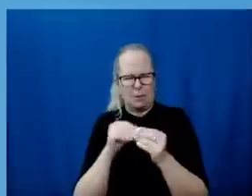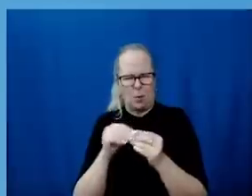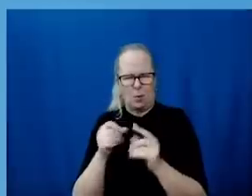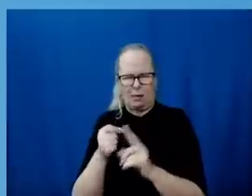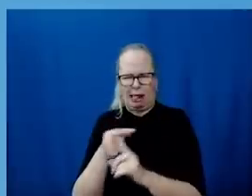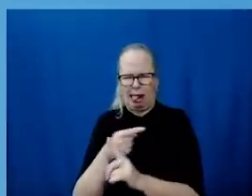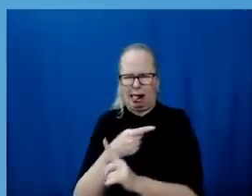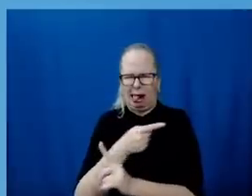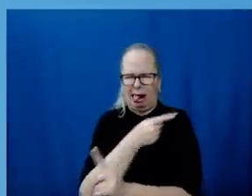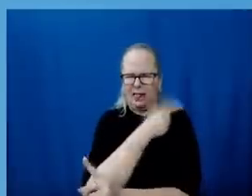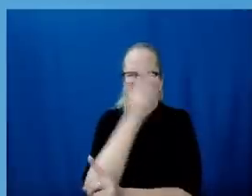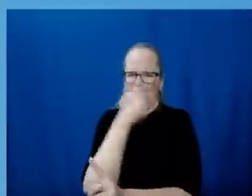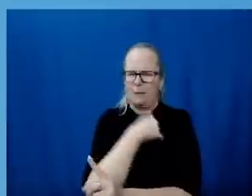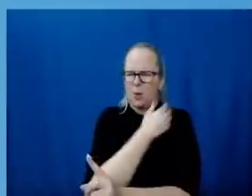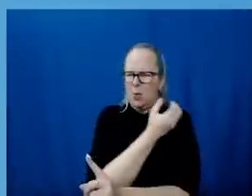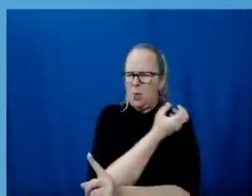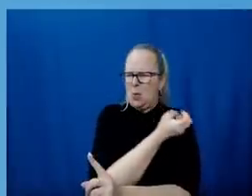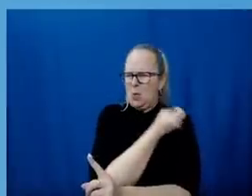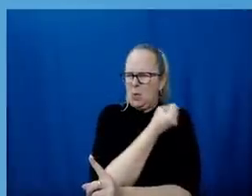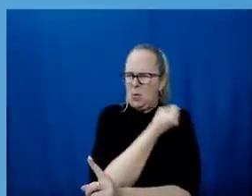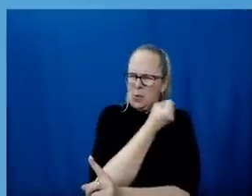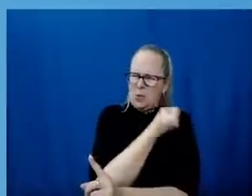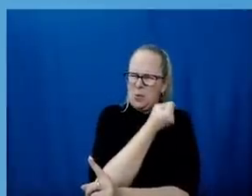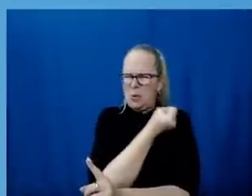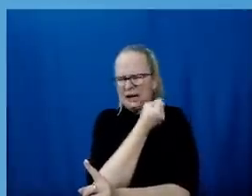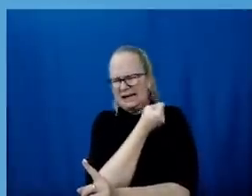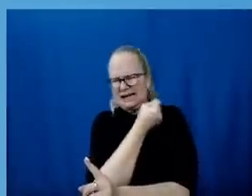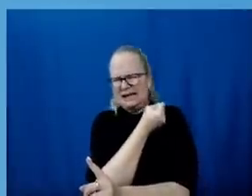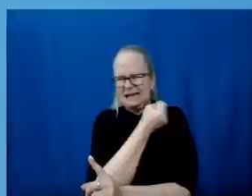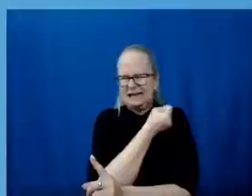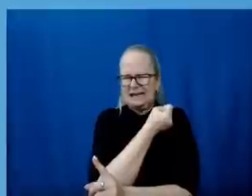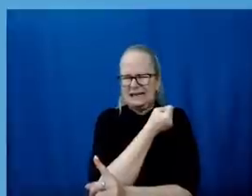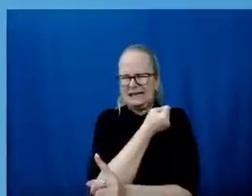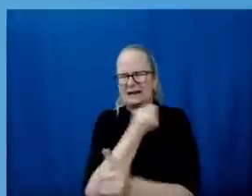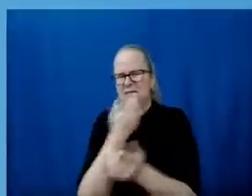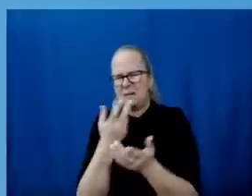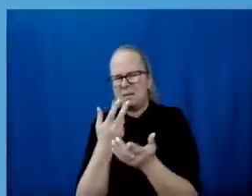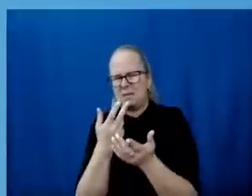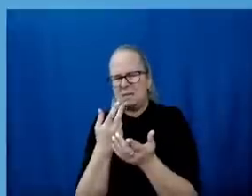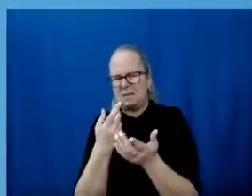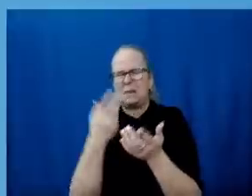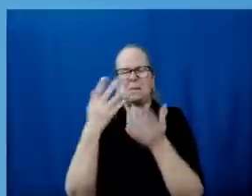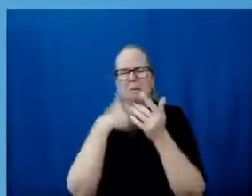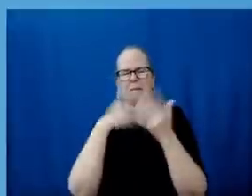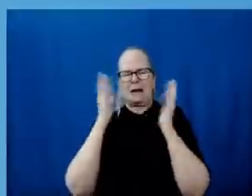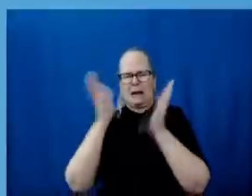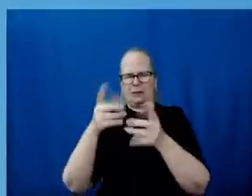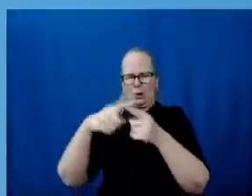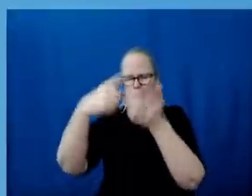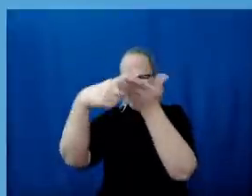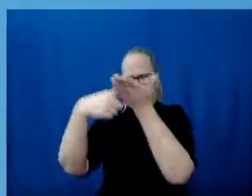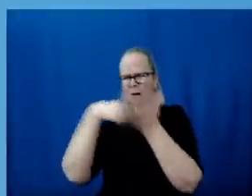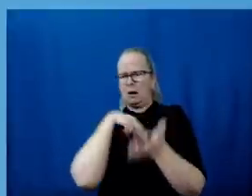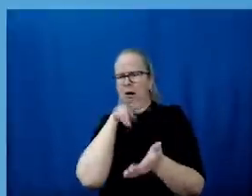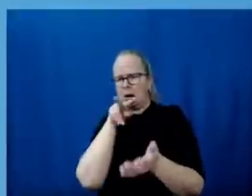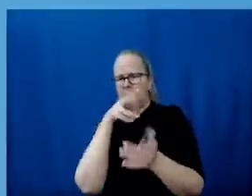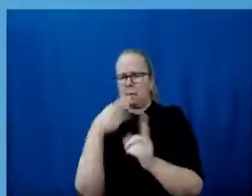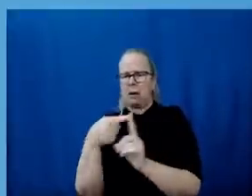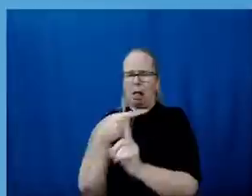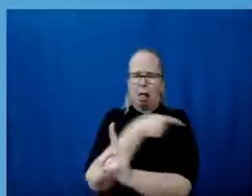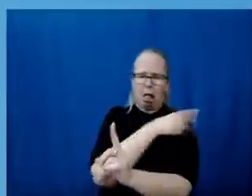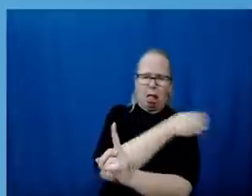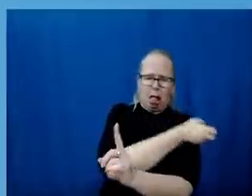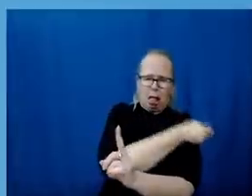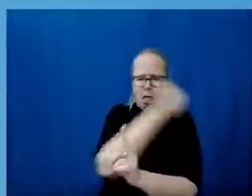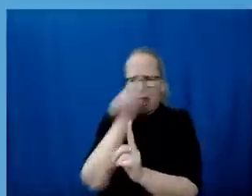getting into the weeds a bit. That's why I was kind of thinking, well, maybe if I need to, let's get into the